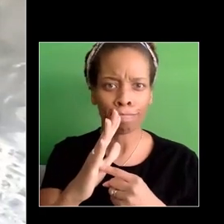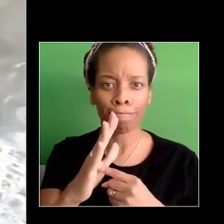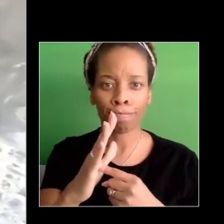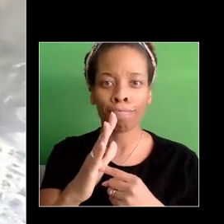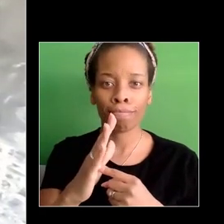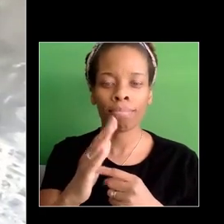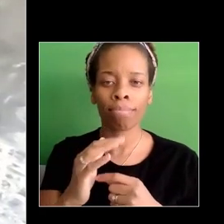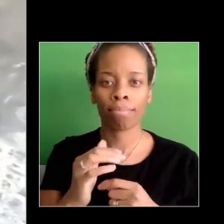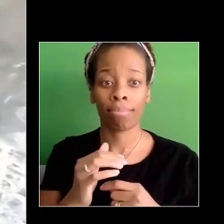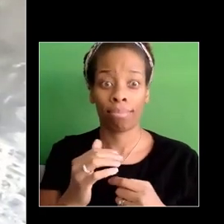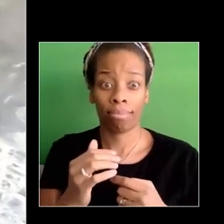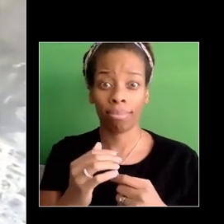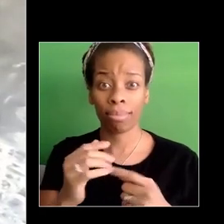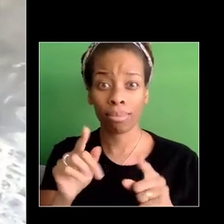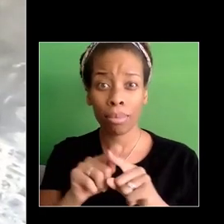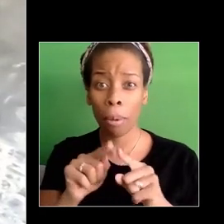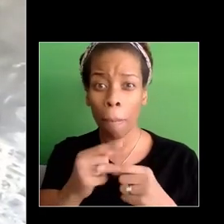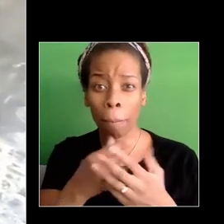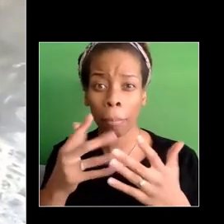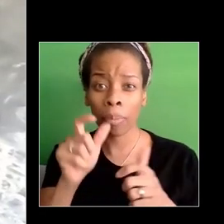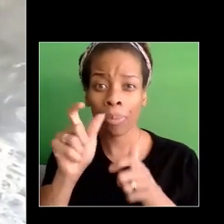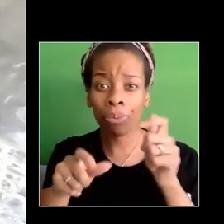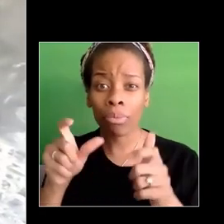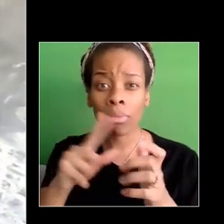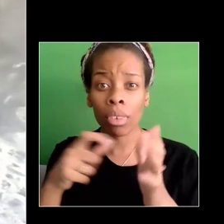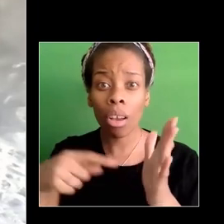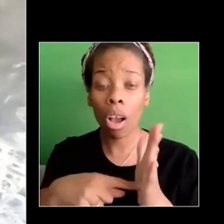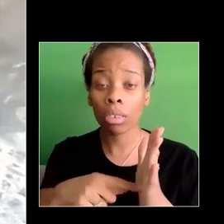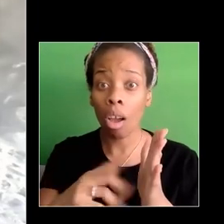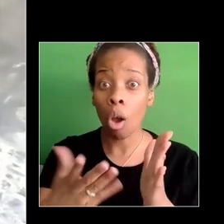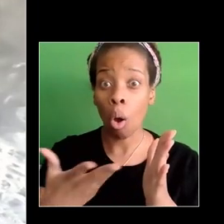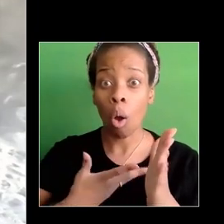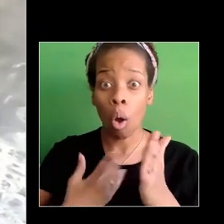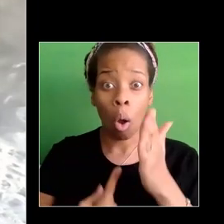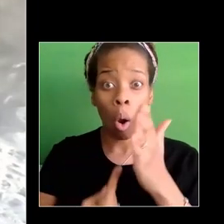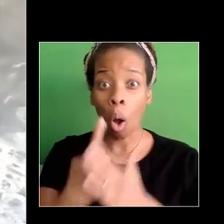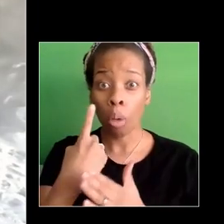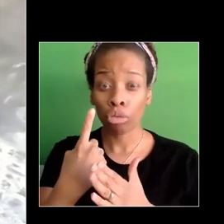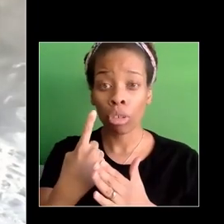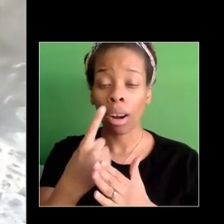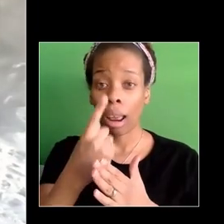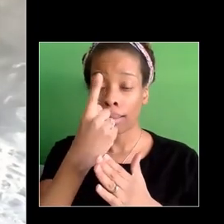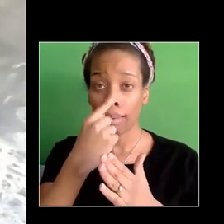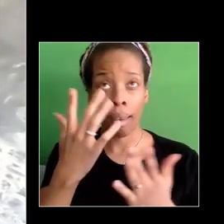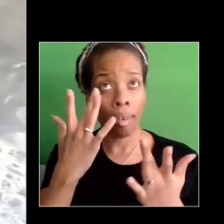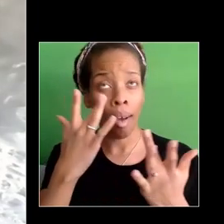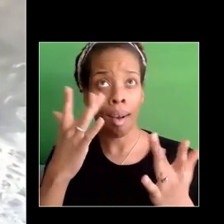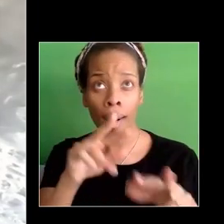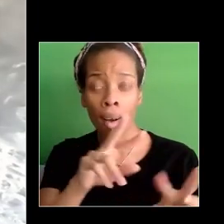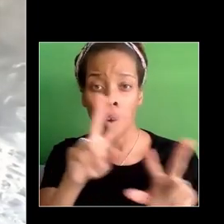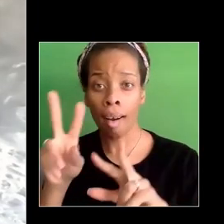you, right? As it is for so many artists, when the opportunity presents itself to see your work surveyed, but